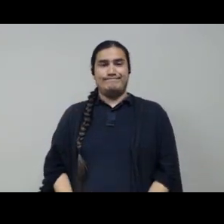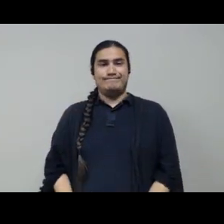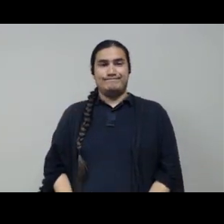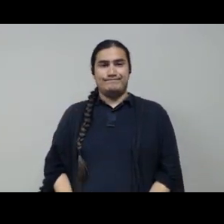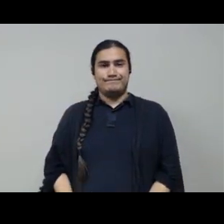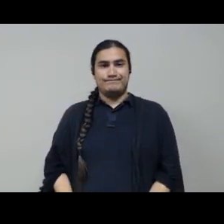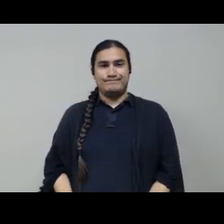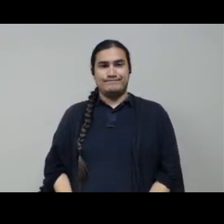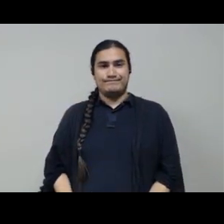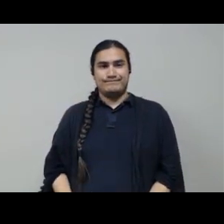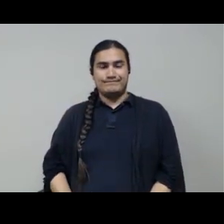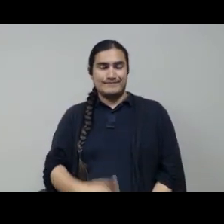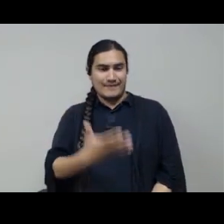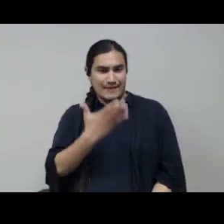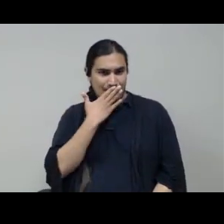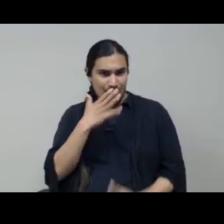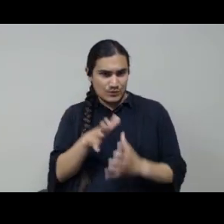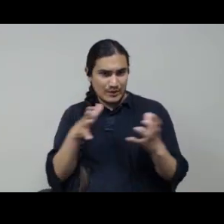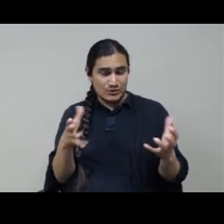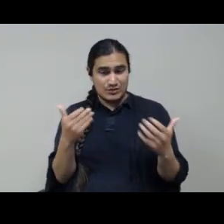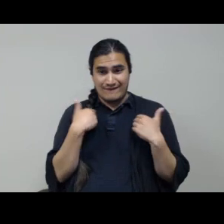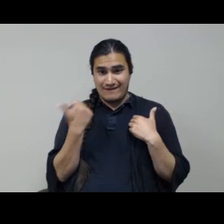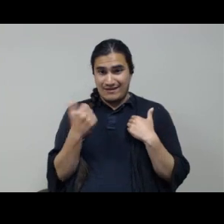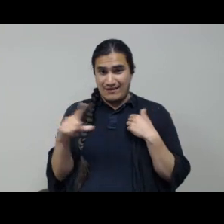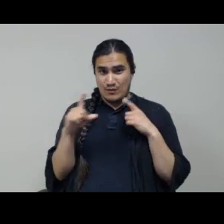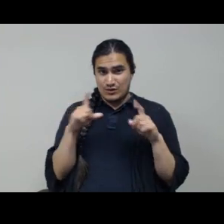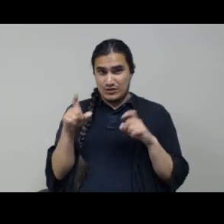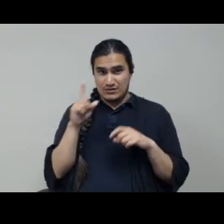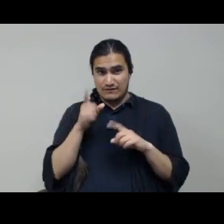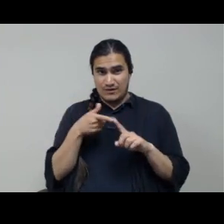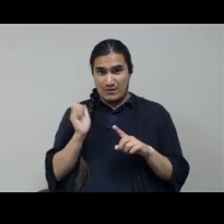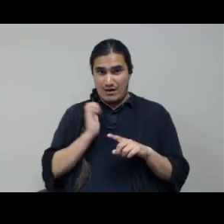Thank you so much. Do we have any questions from our commissioners?